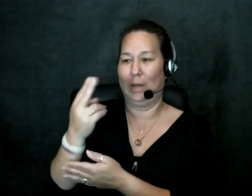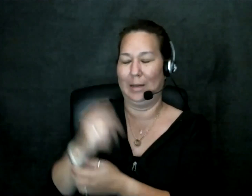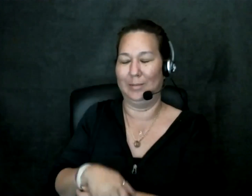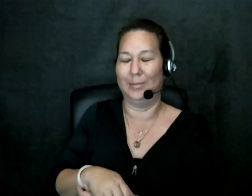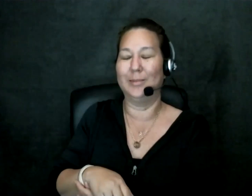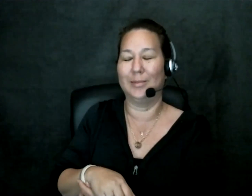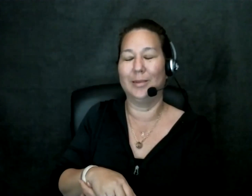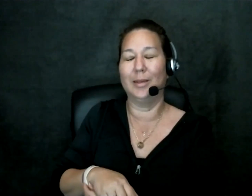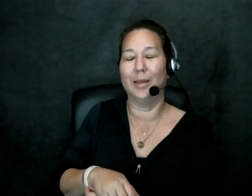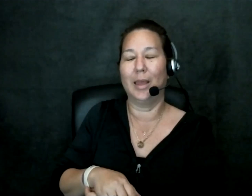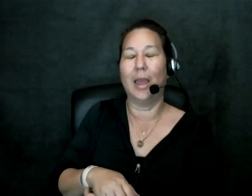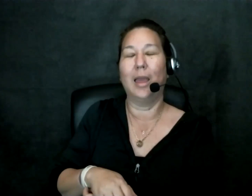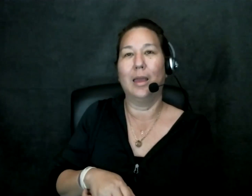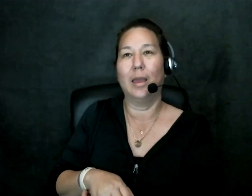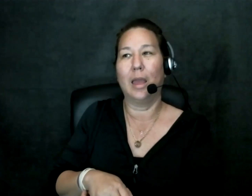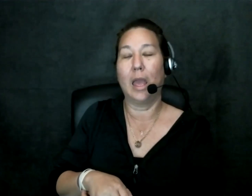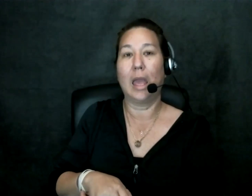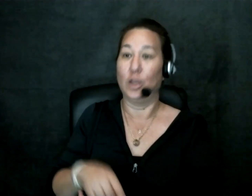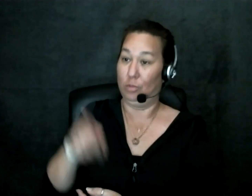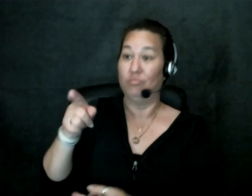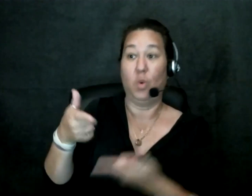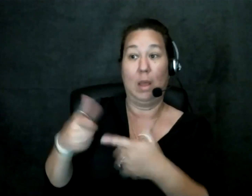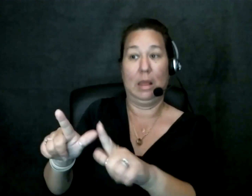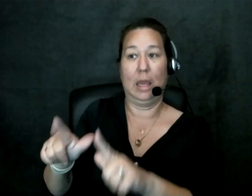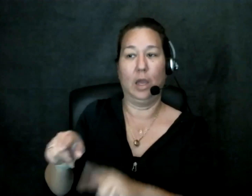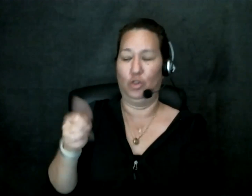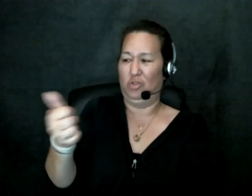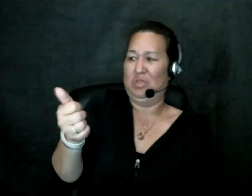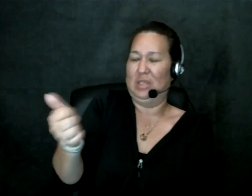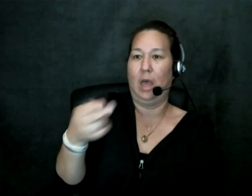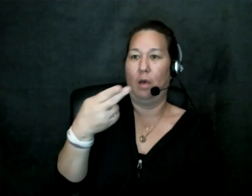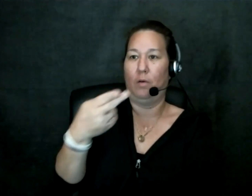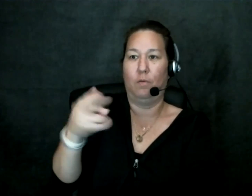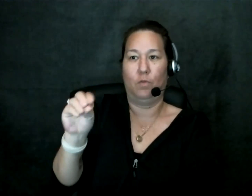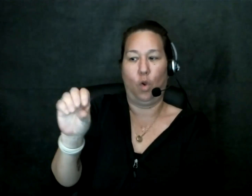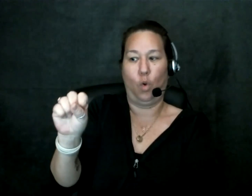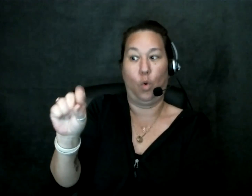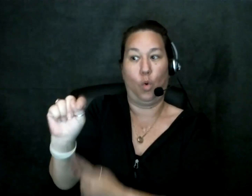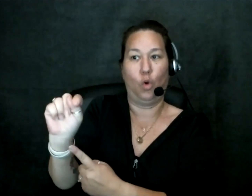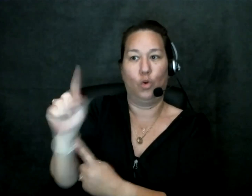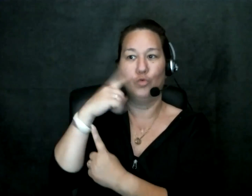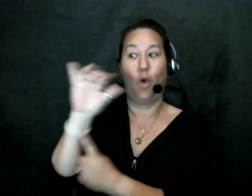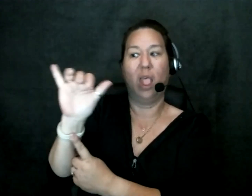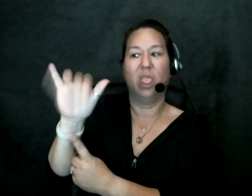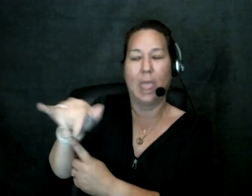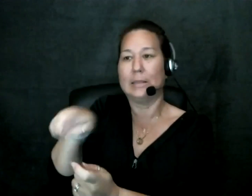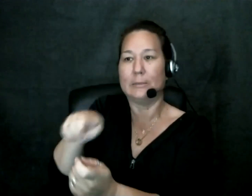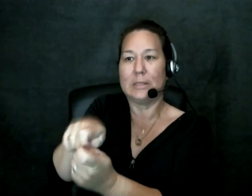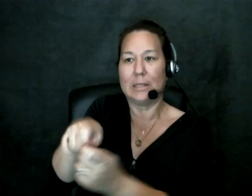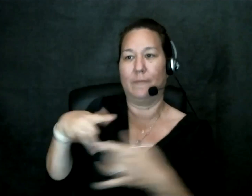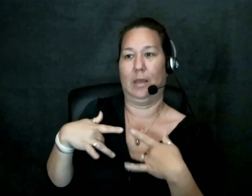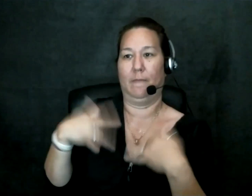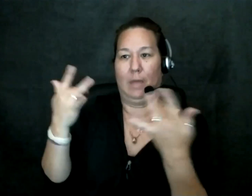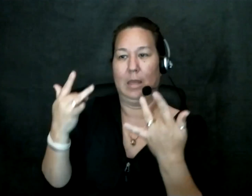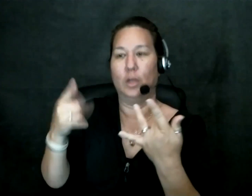are acting as the host of that event. And as the host of that event, you can make